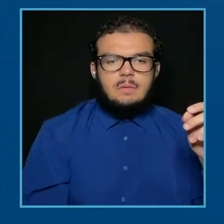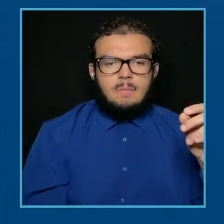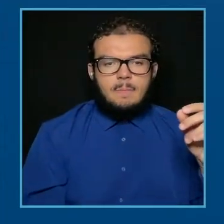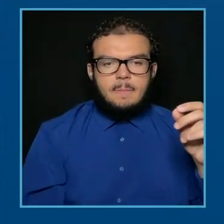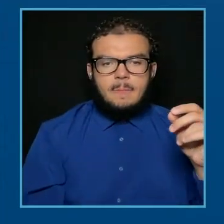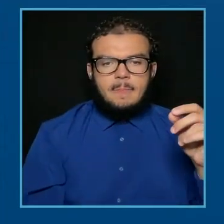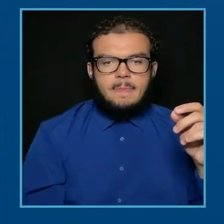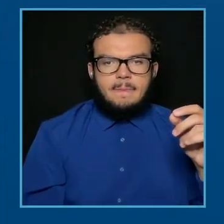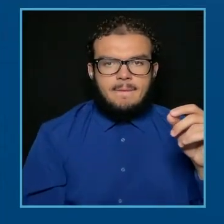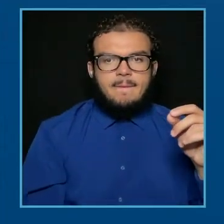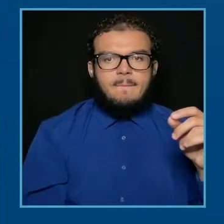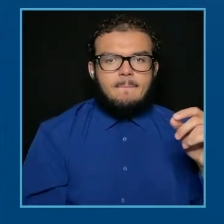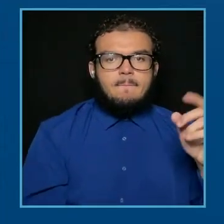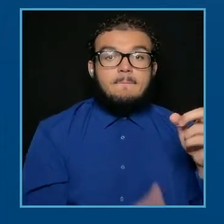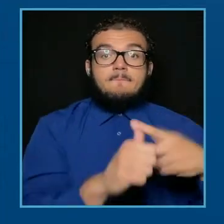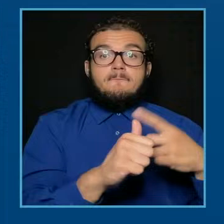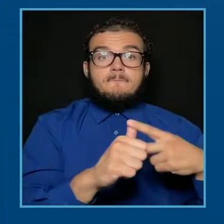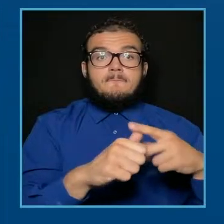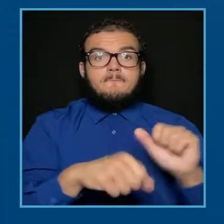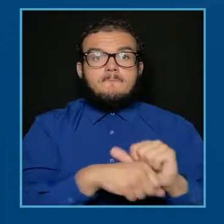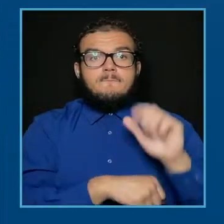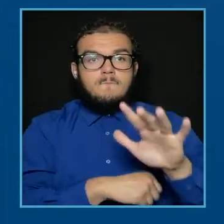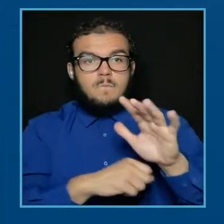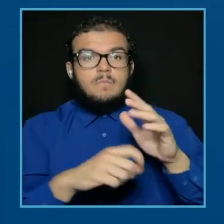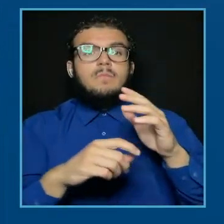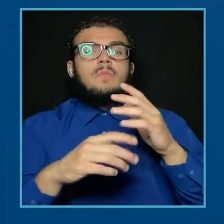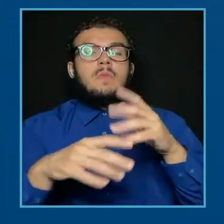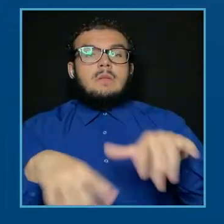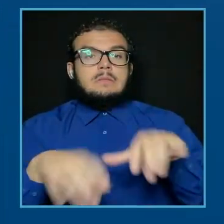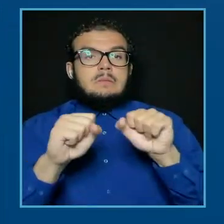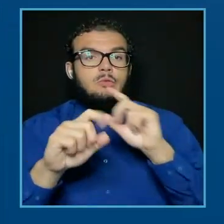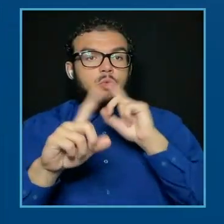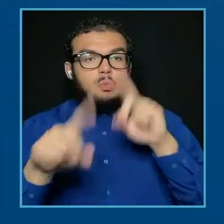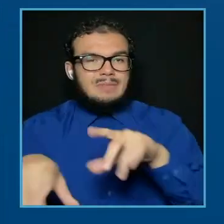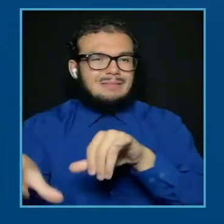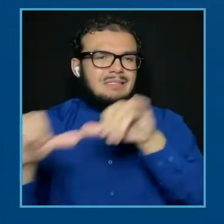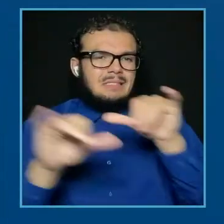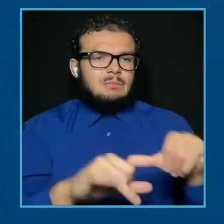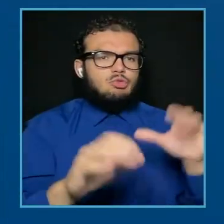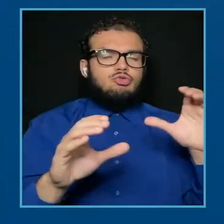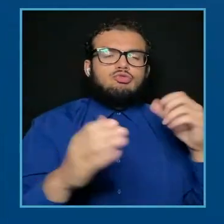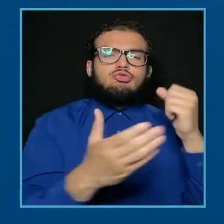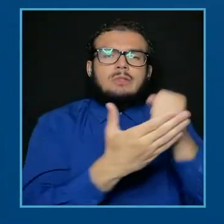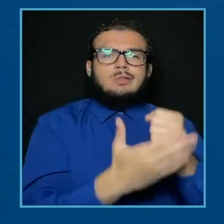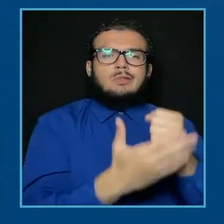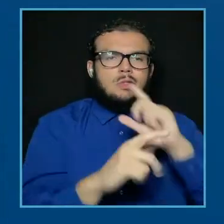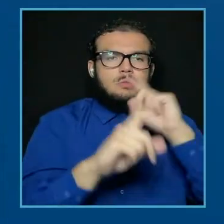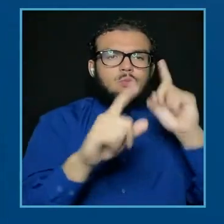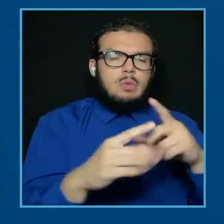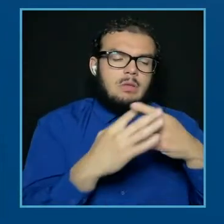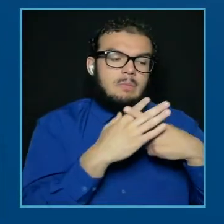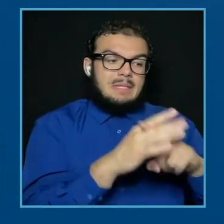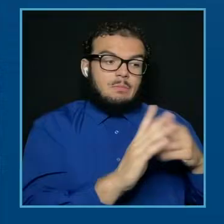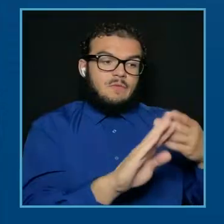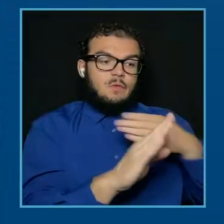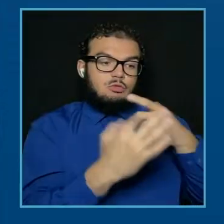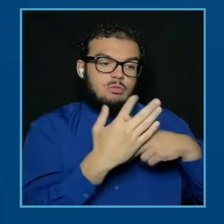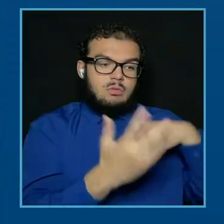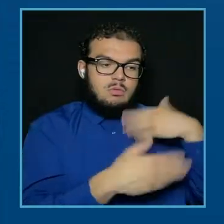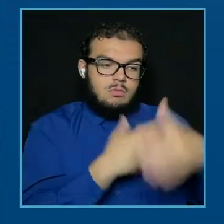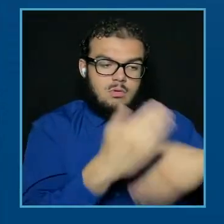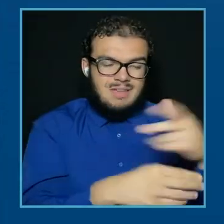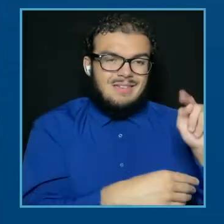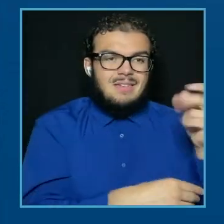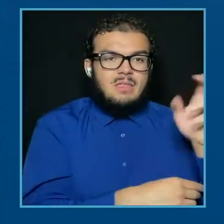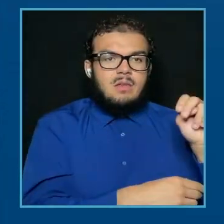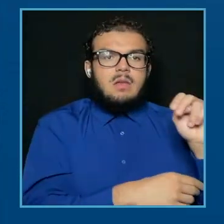first you send it out to everybody and they adopt the report just like they do the credentials report at the beginning before we start voting for things. And then we